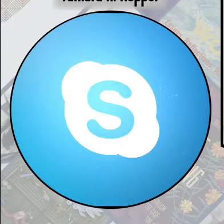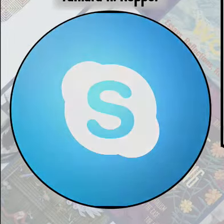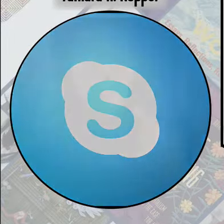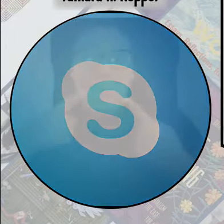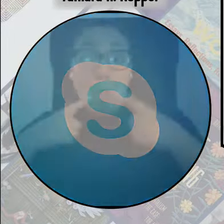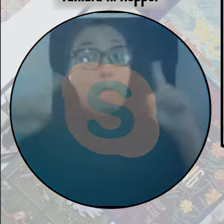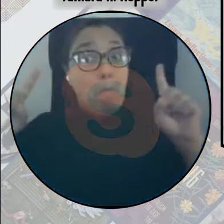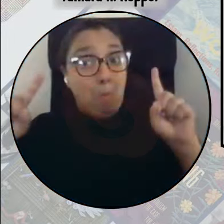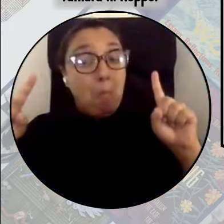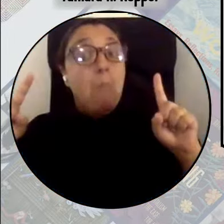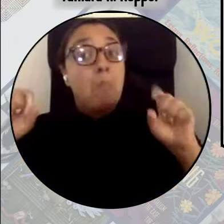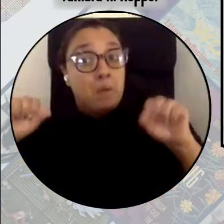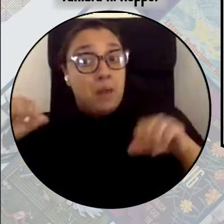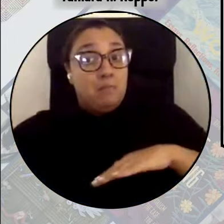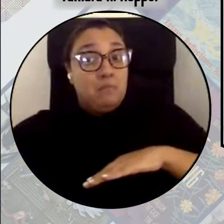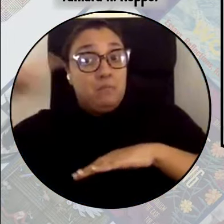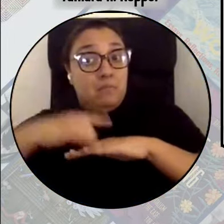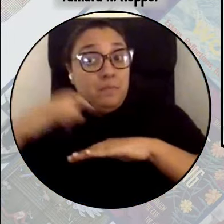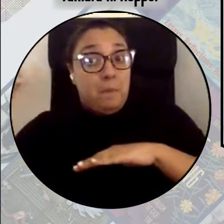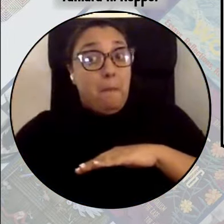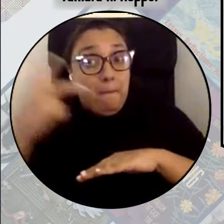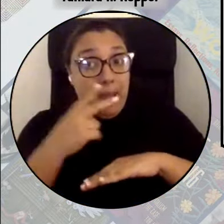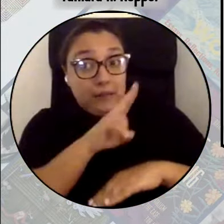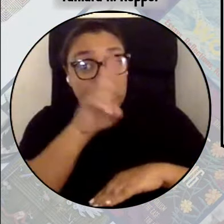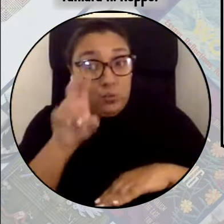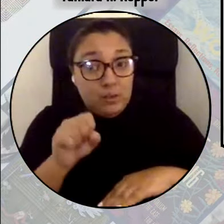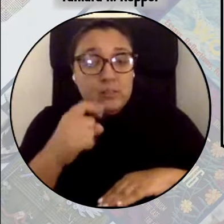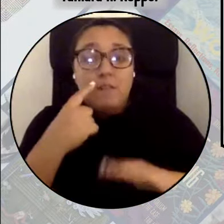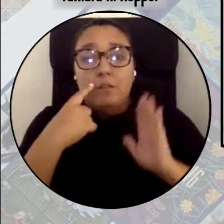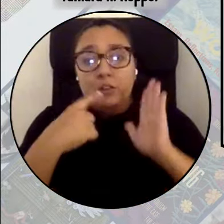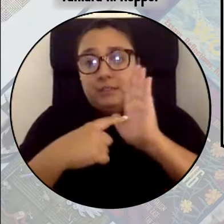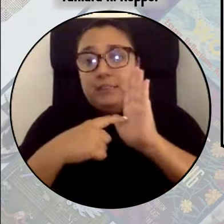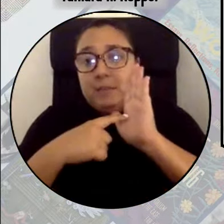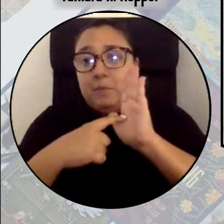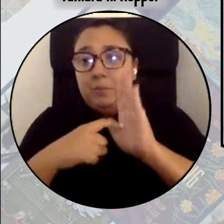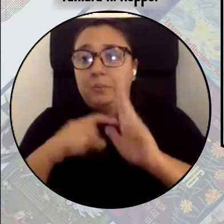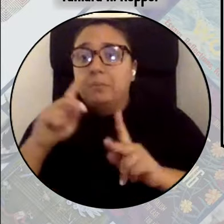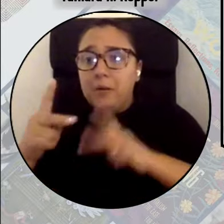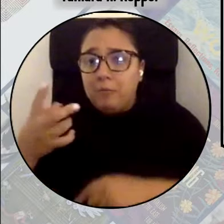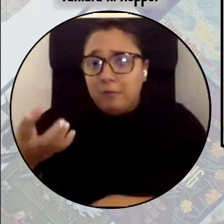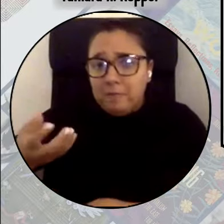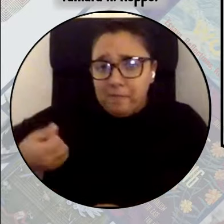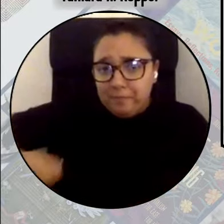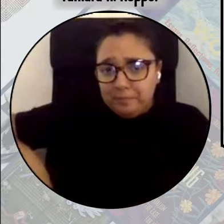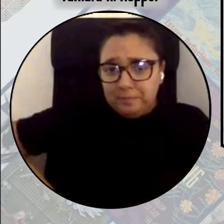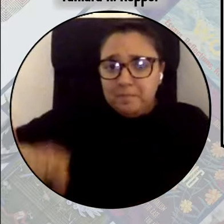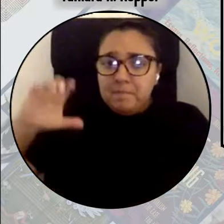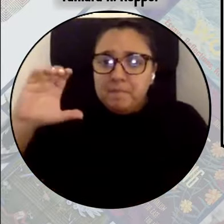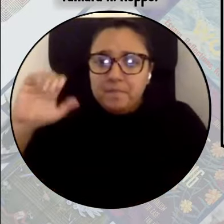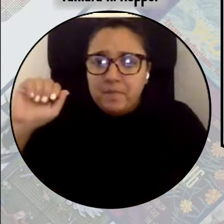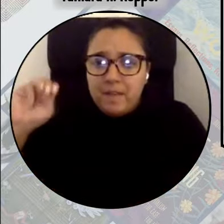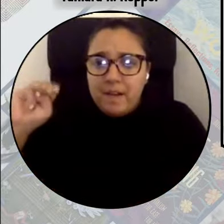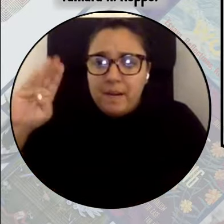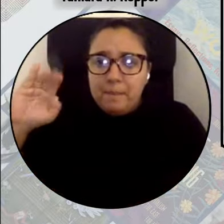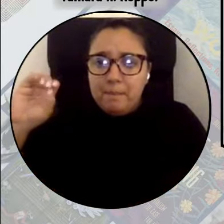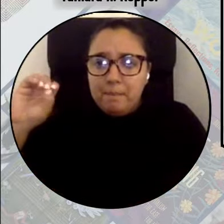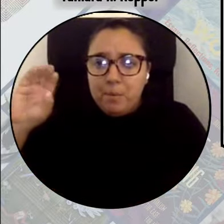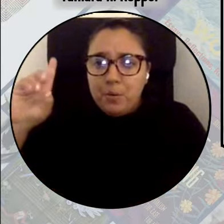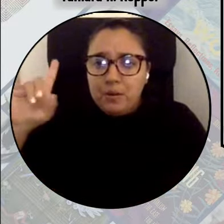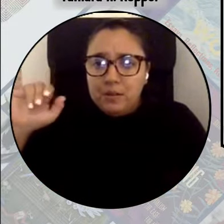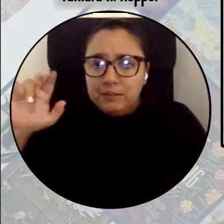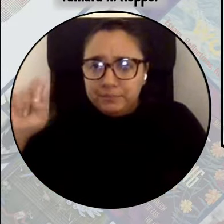United States. And so there have been a couple cases, for example, of Cambodian Americans through the help of organizations like Asian Prisoner